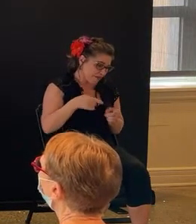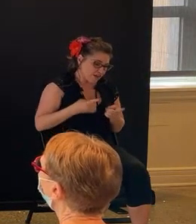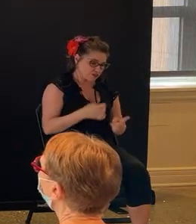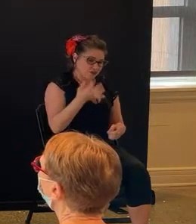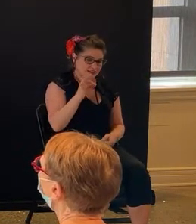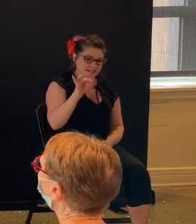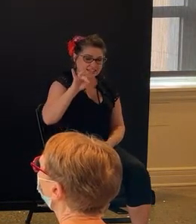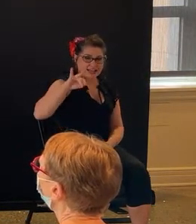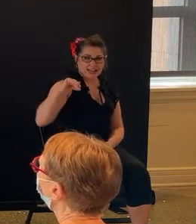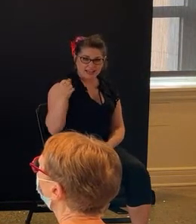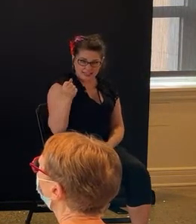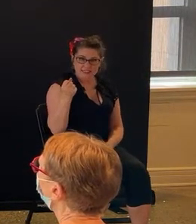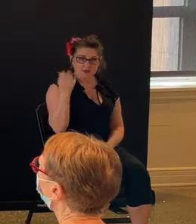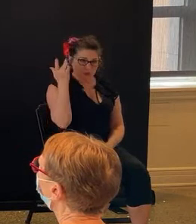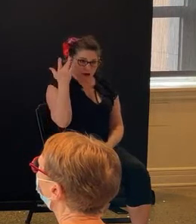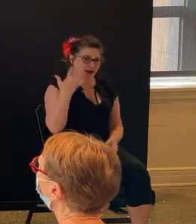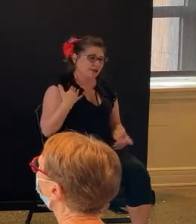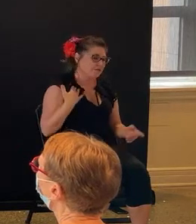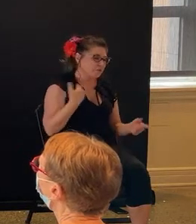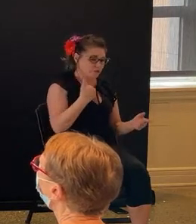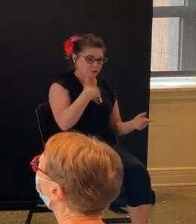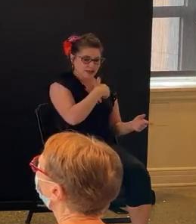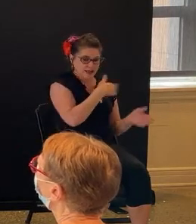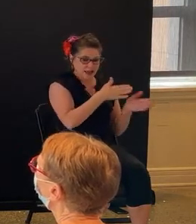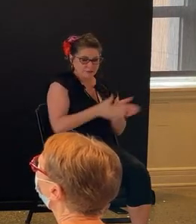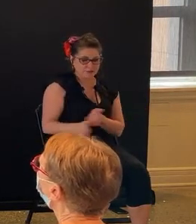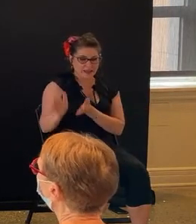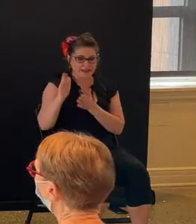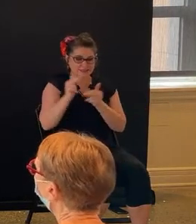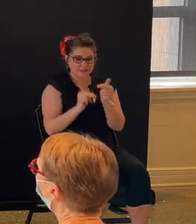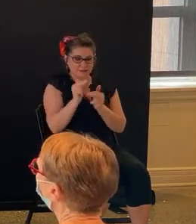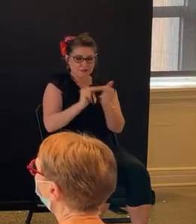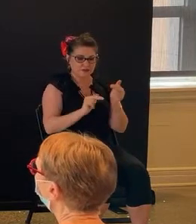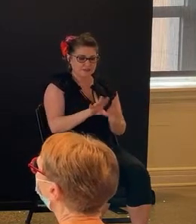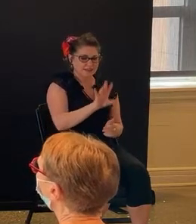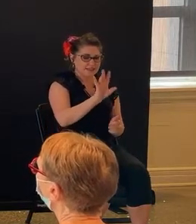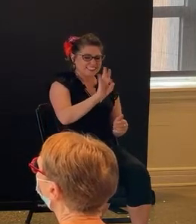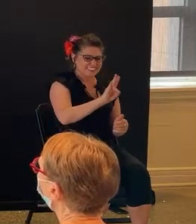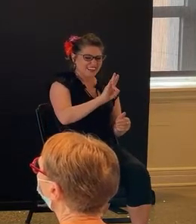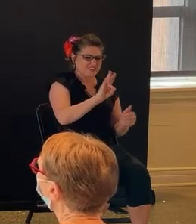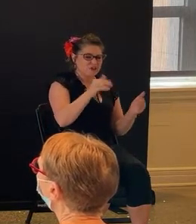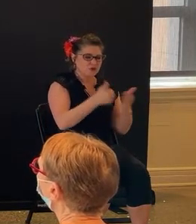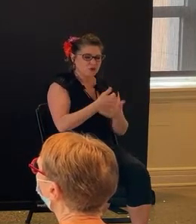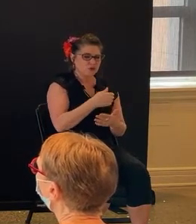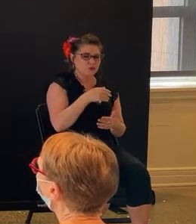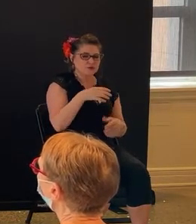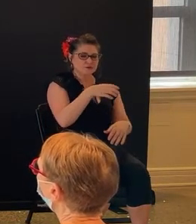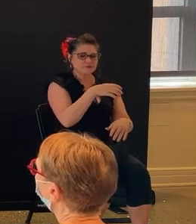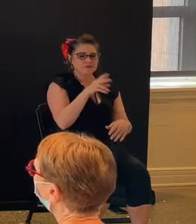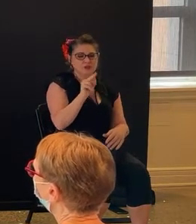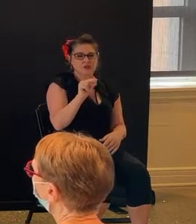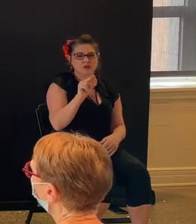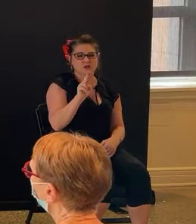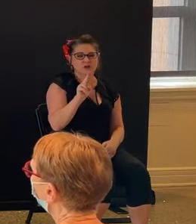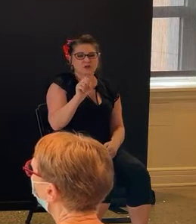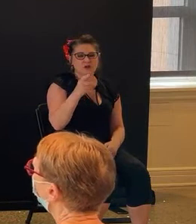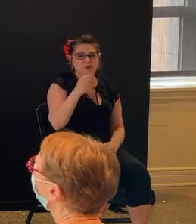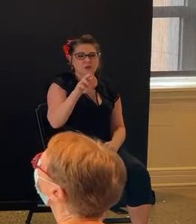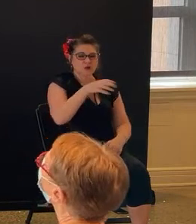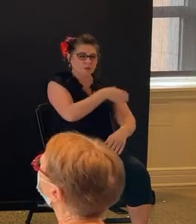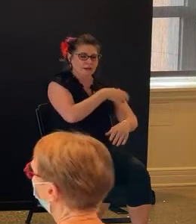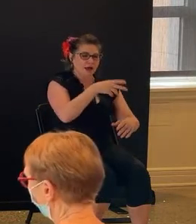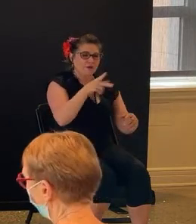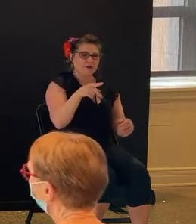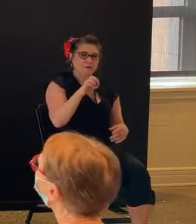there were plans to build, I can't remember now, 7 nuclear power plants here in the Pacific Northwest. Does anybody